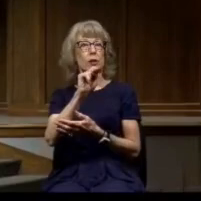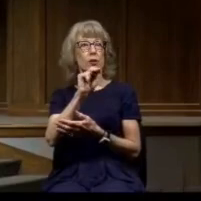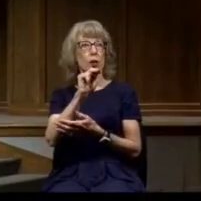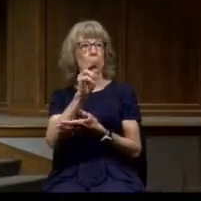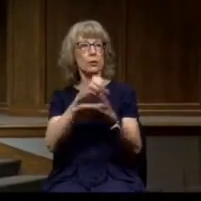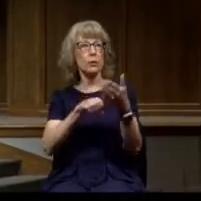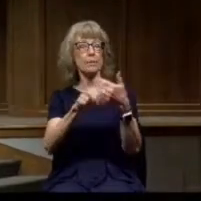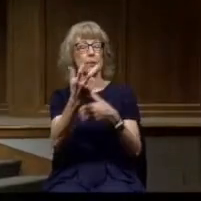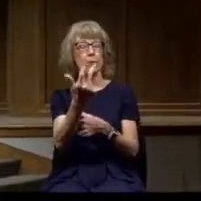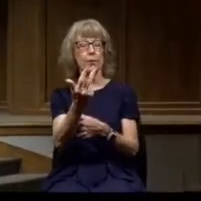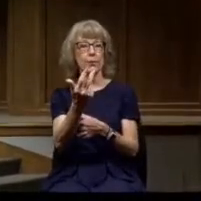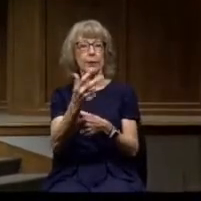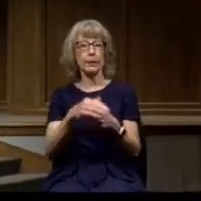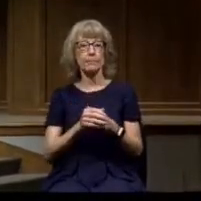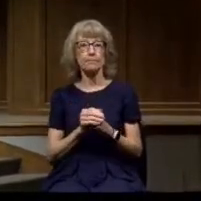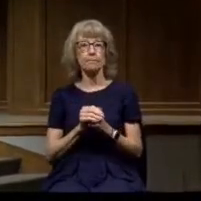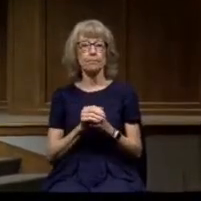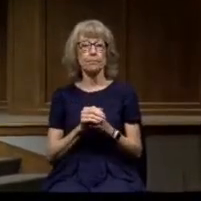13.